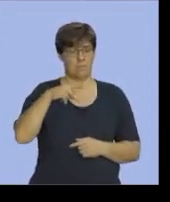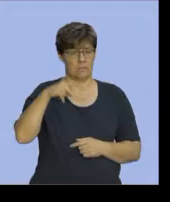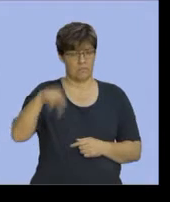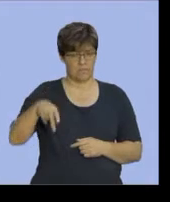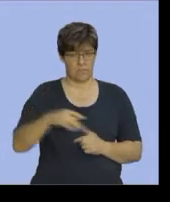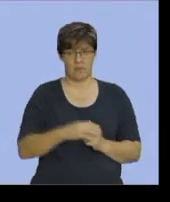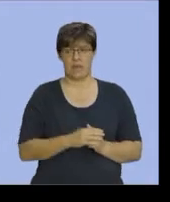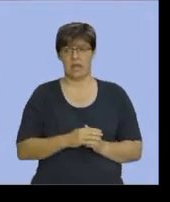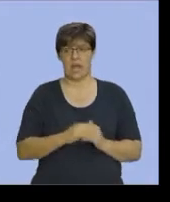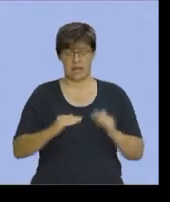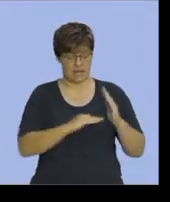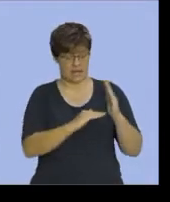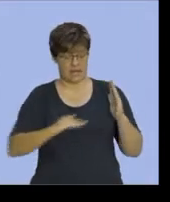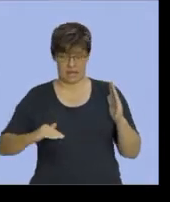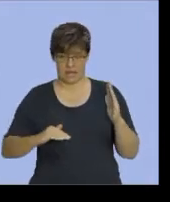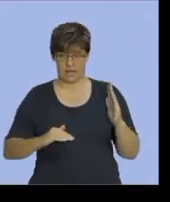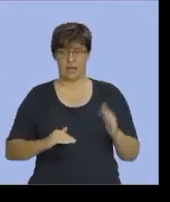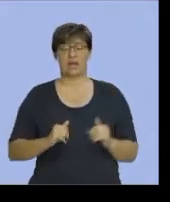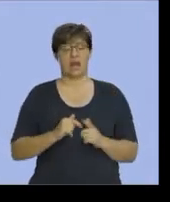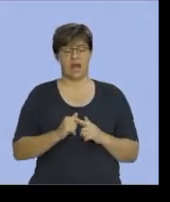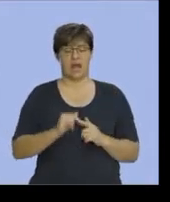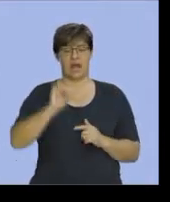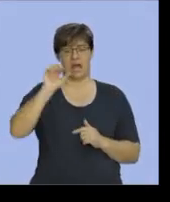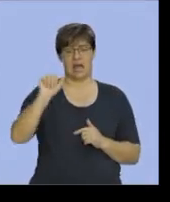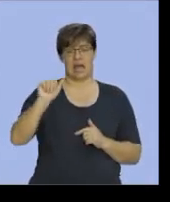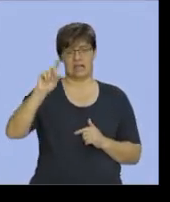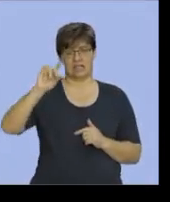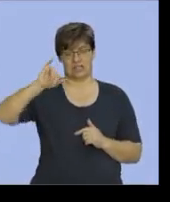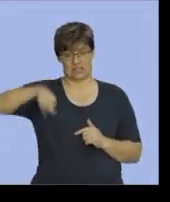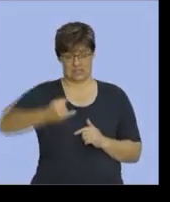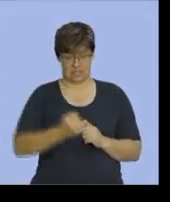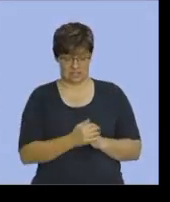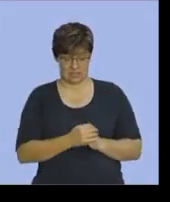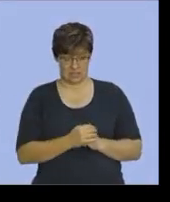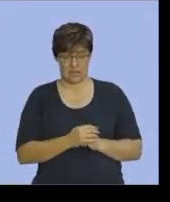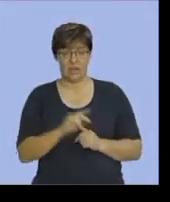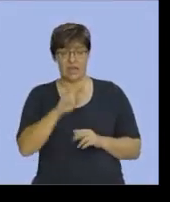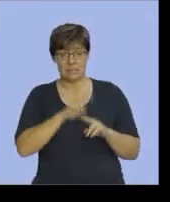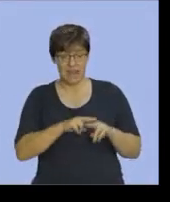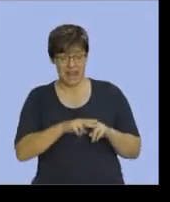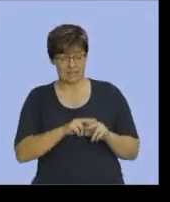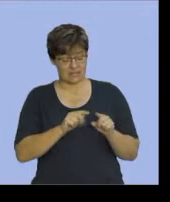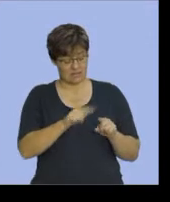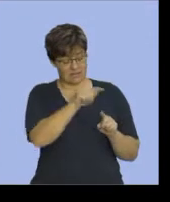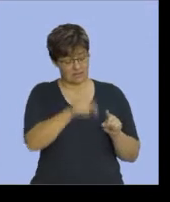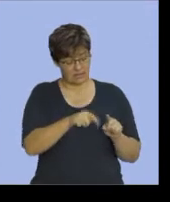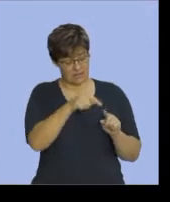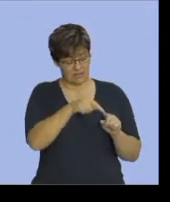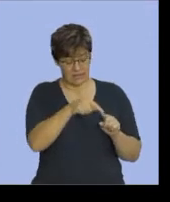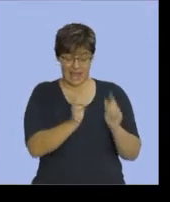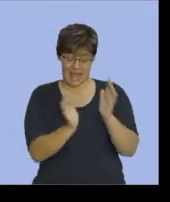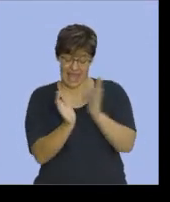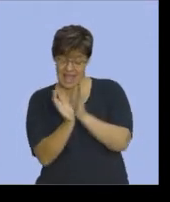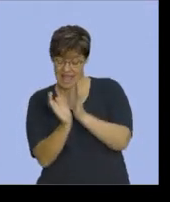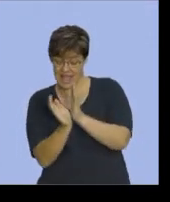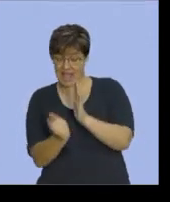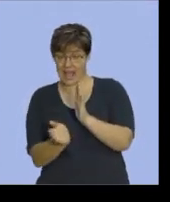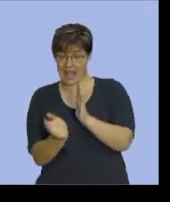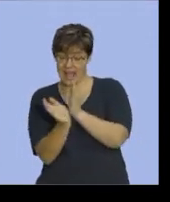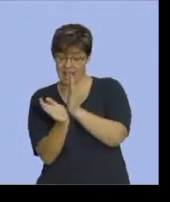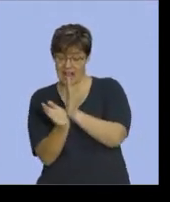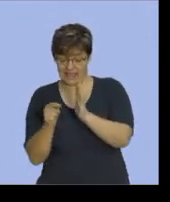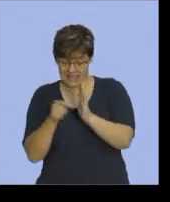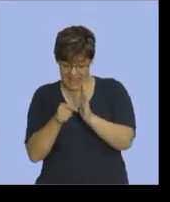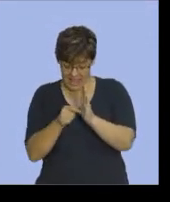theta. Remember we said we label the other two sides in relation to the angle that